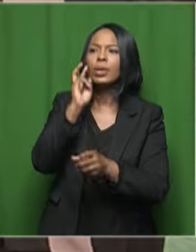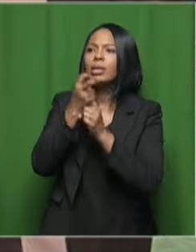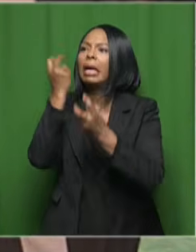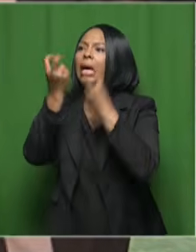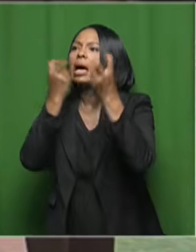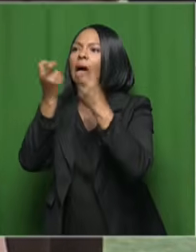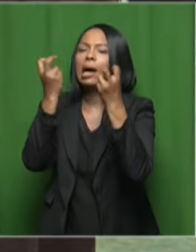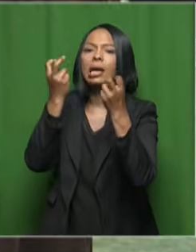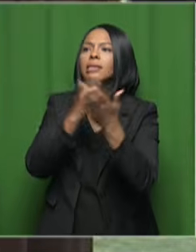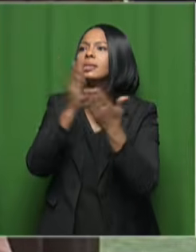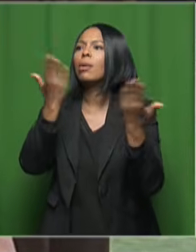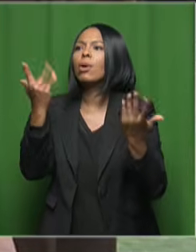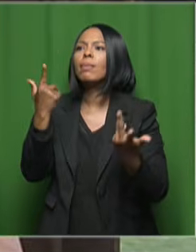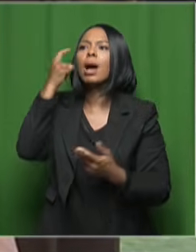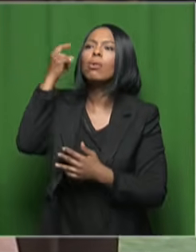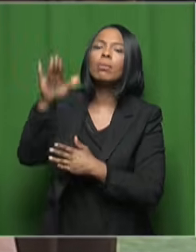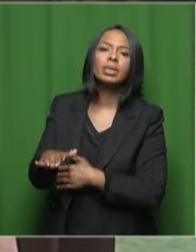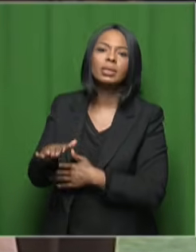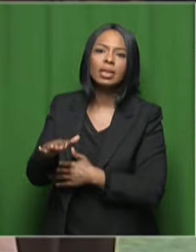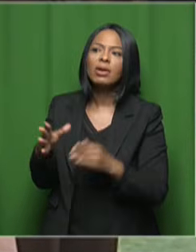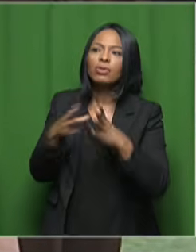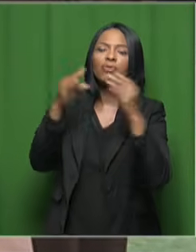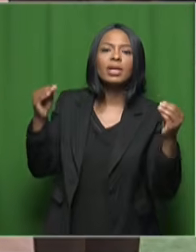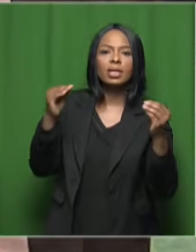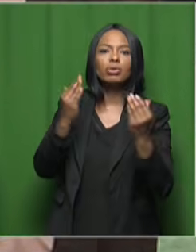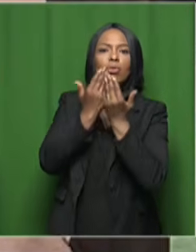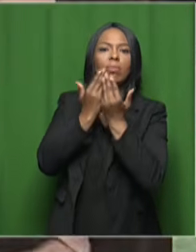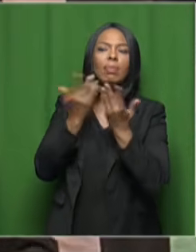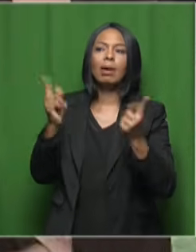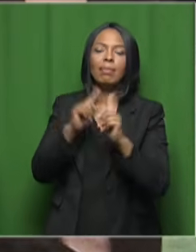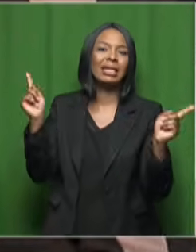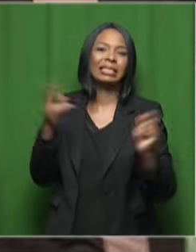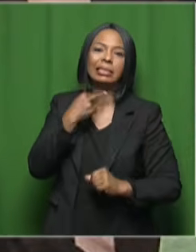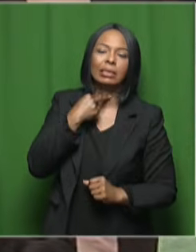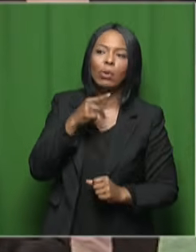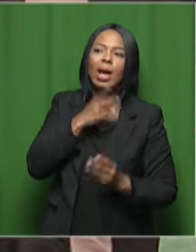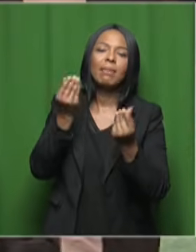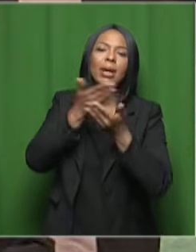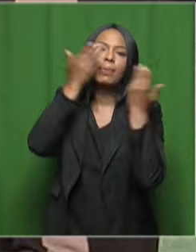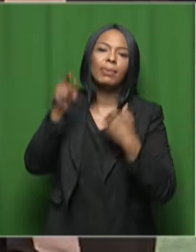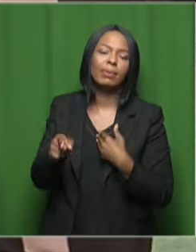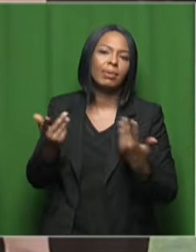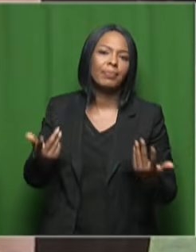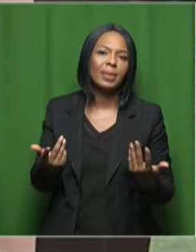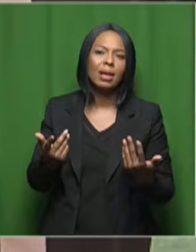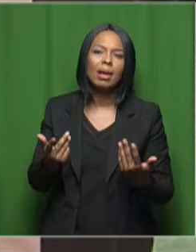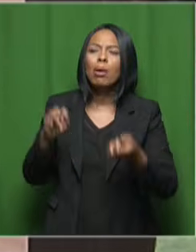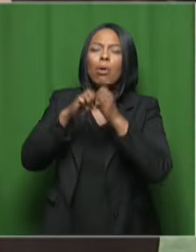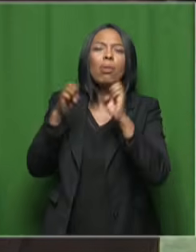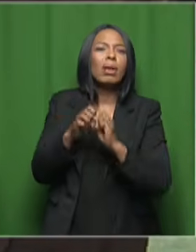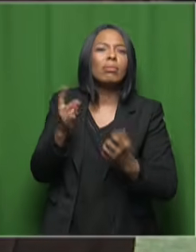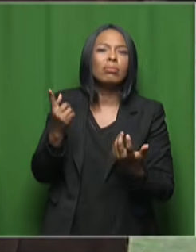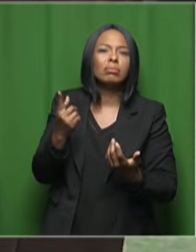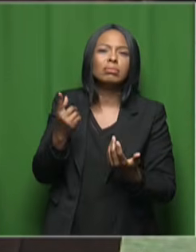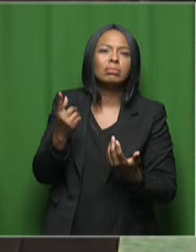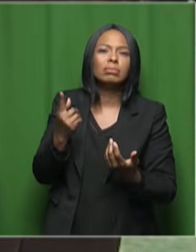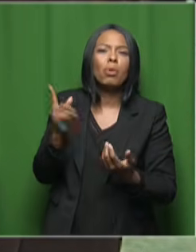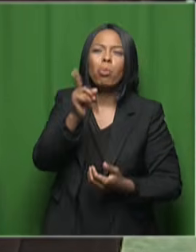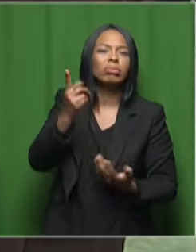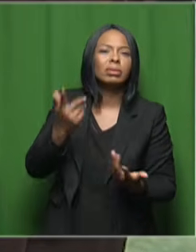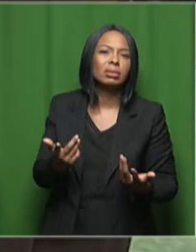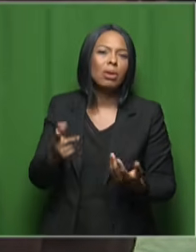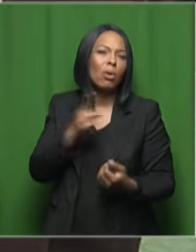sleep to finish your degree, and you can't because you just don't have the money. Where's the problem? Why is it not reaching the